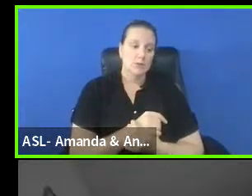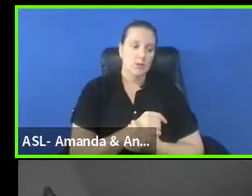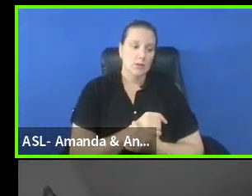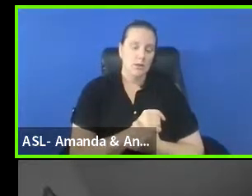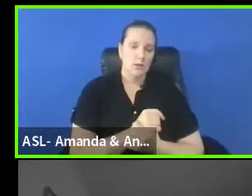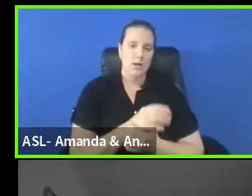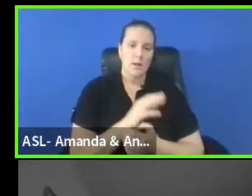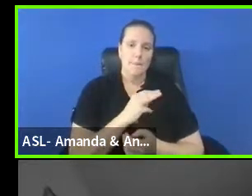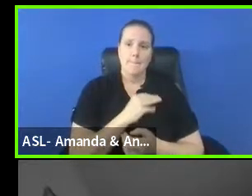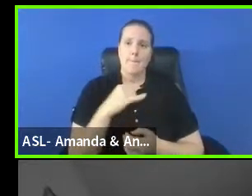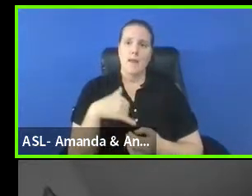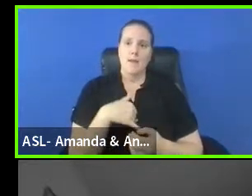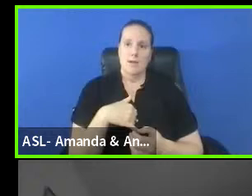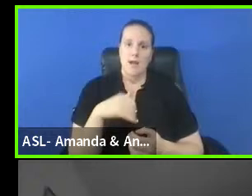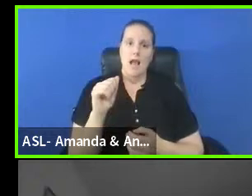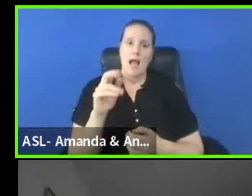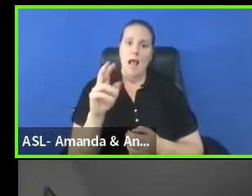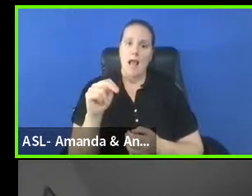Mayor Ann